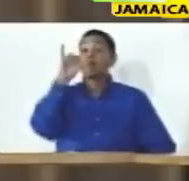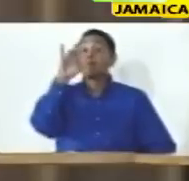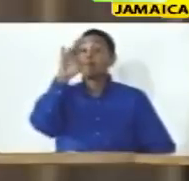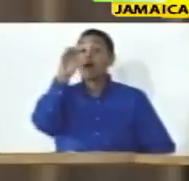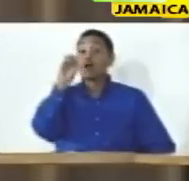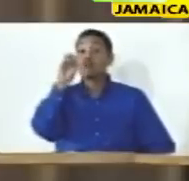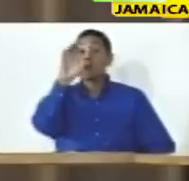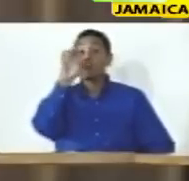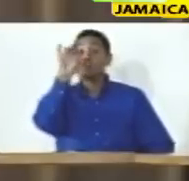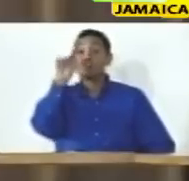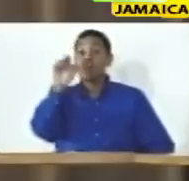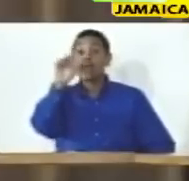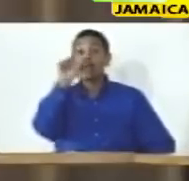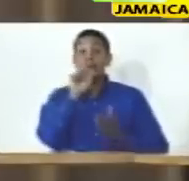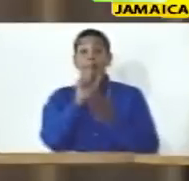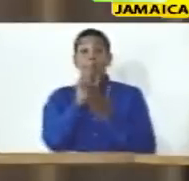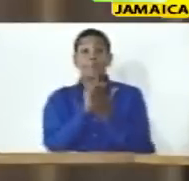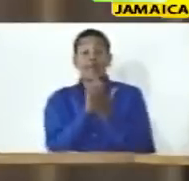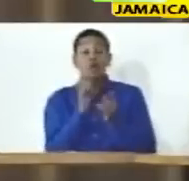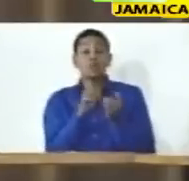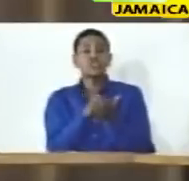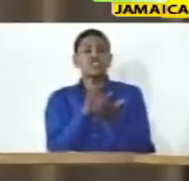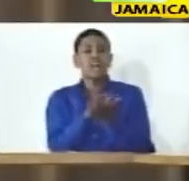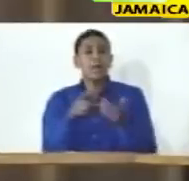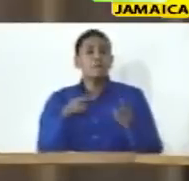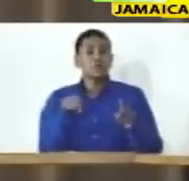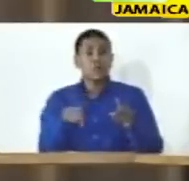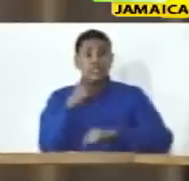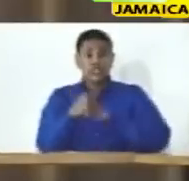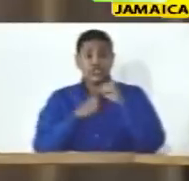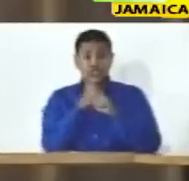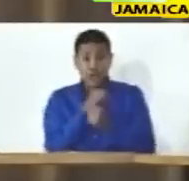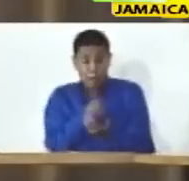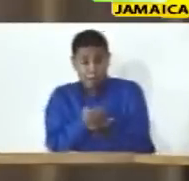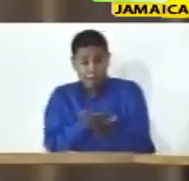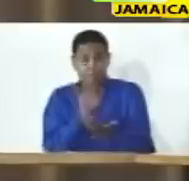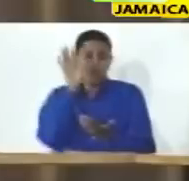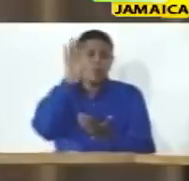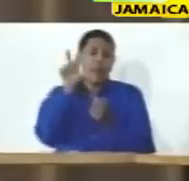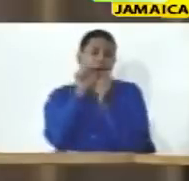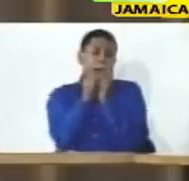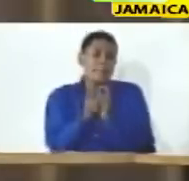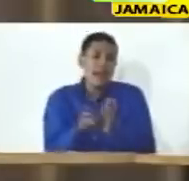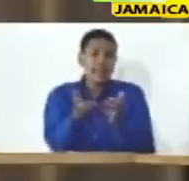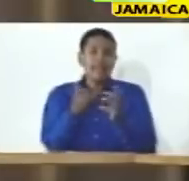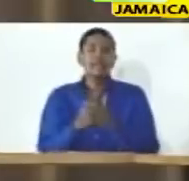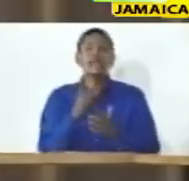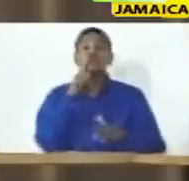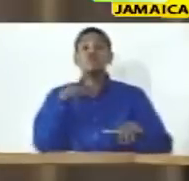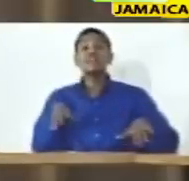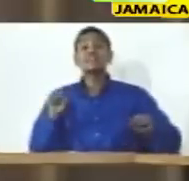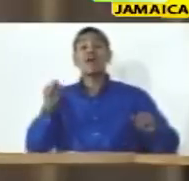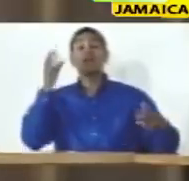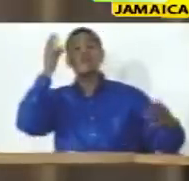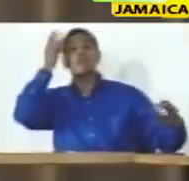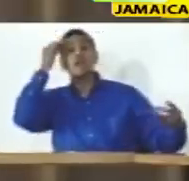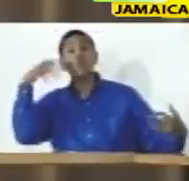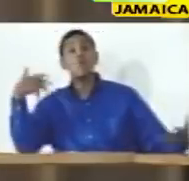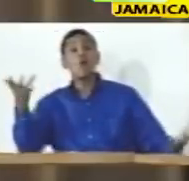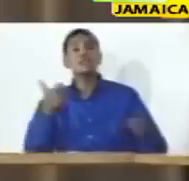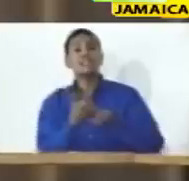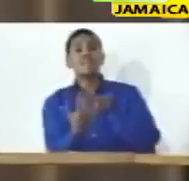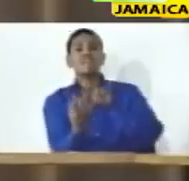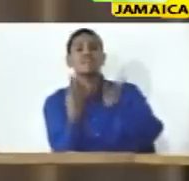microcredit bill, which tabled during the year, will be amended, taking into account